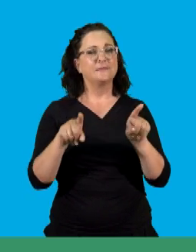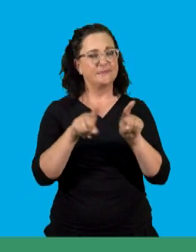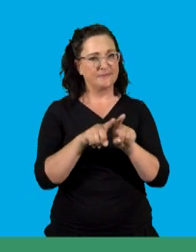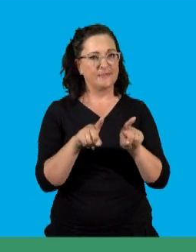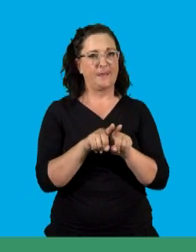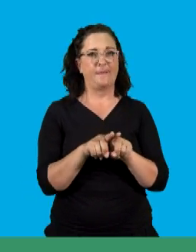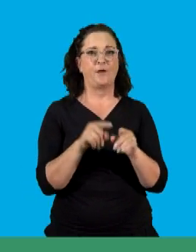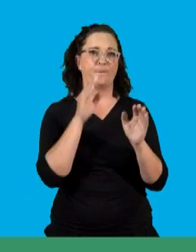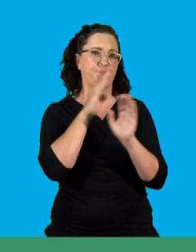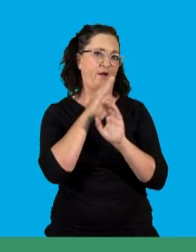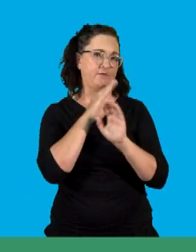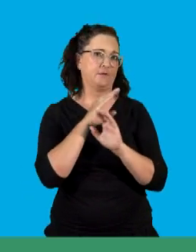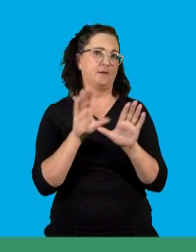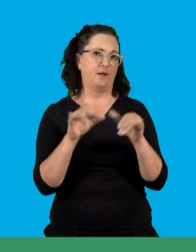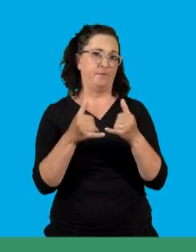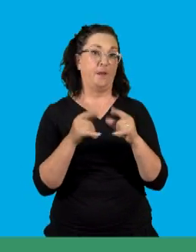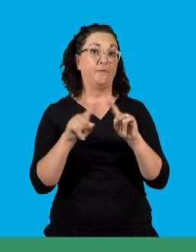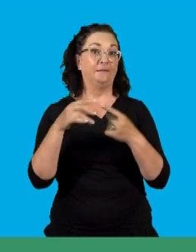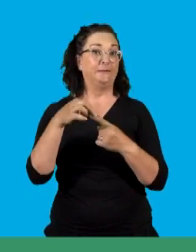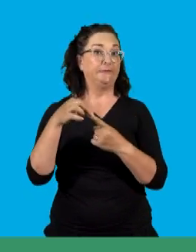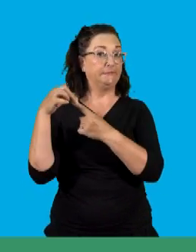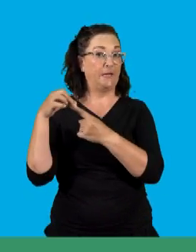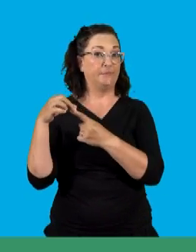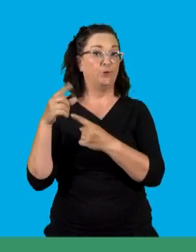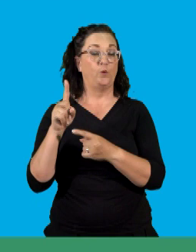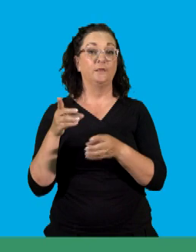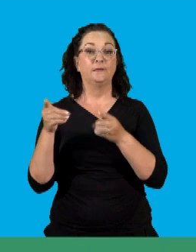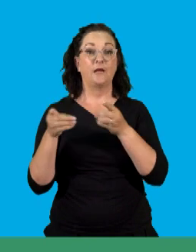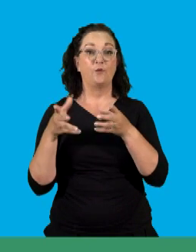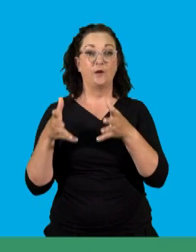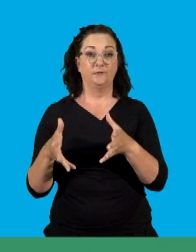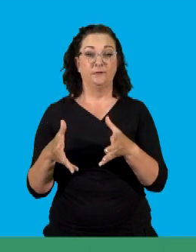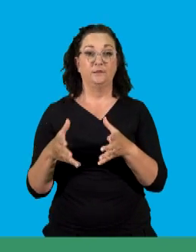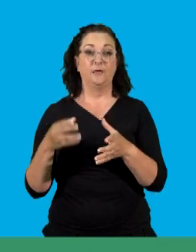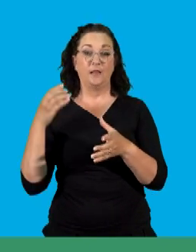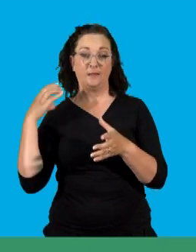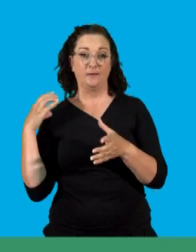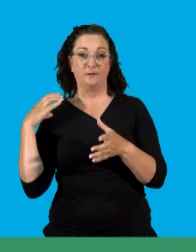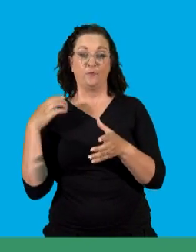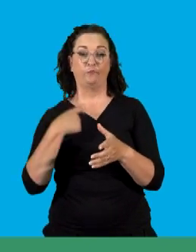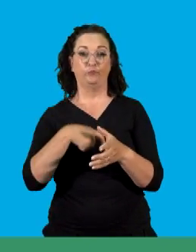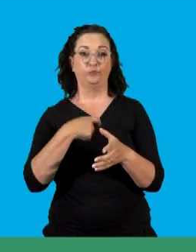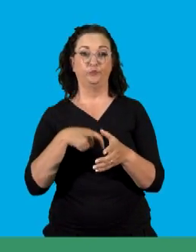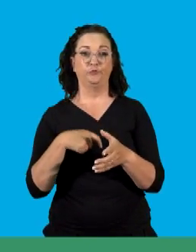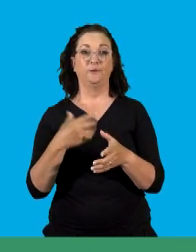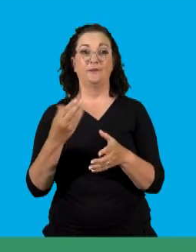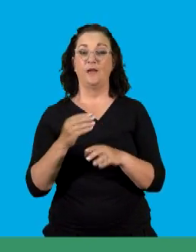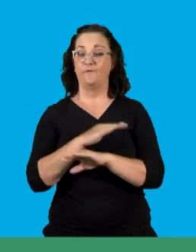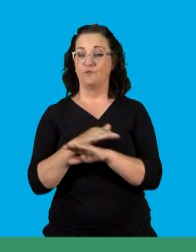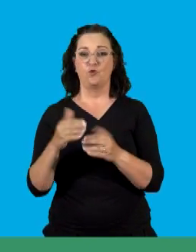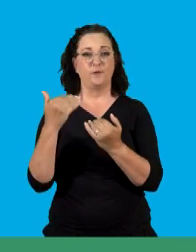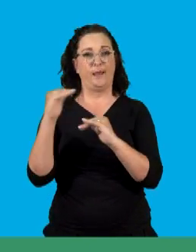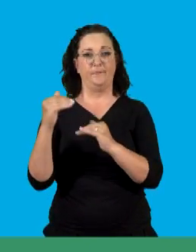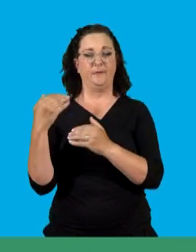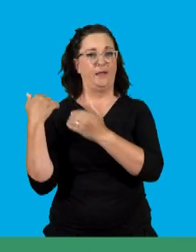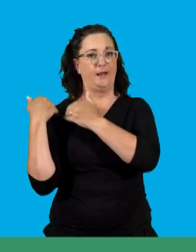same as those of a private company, except that the directors of the personal liability company have